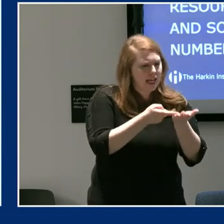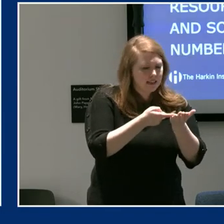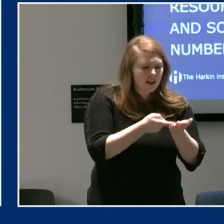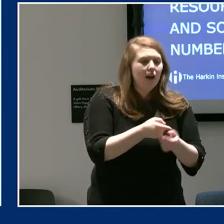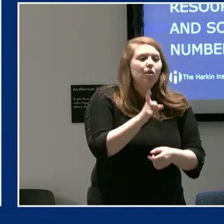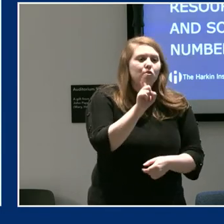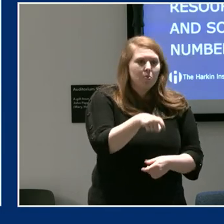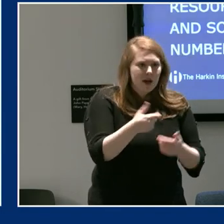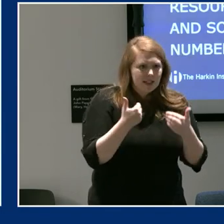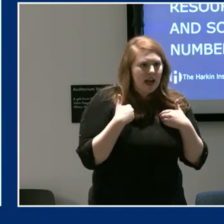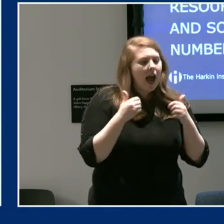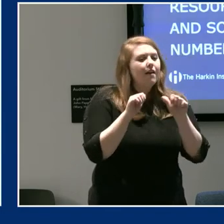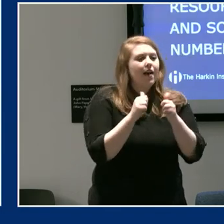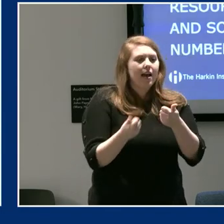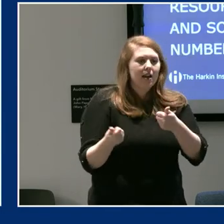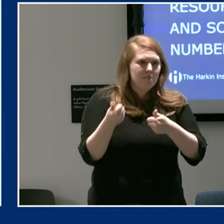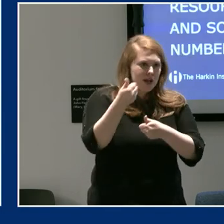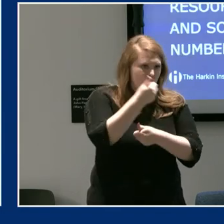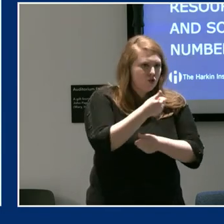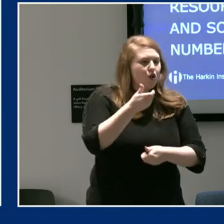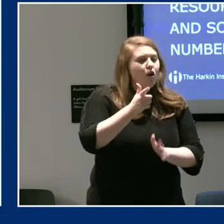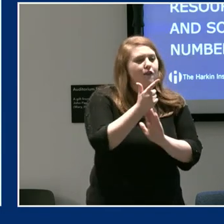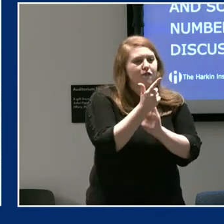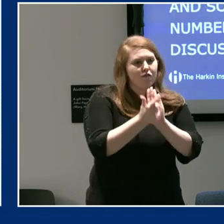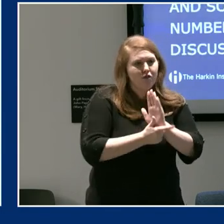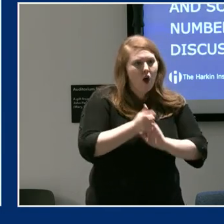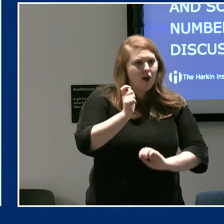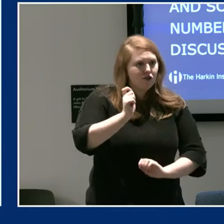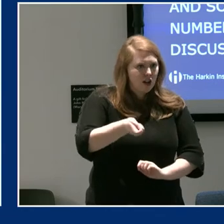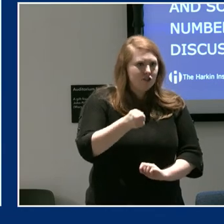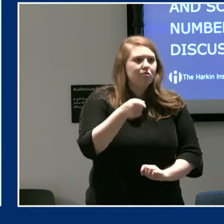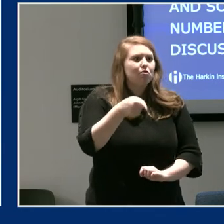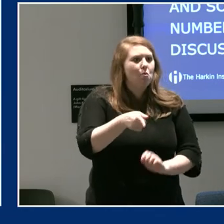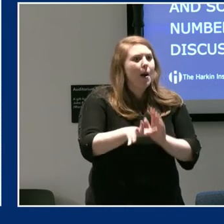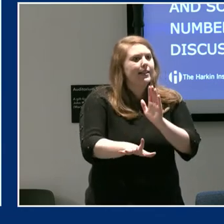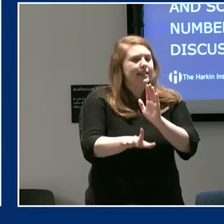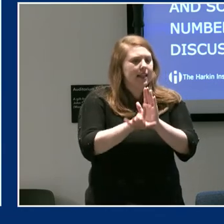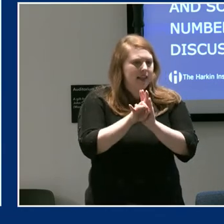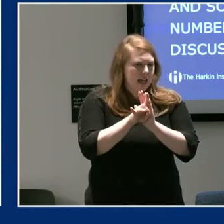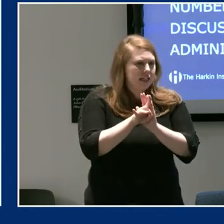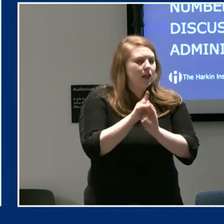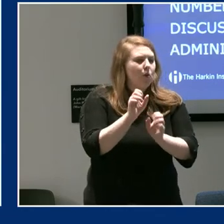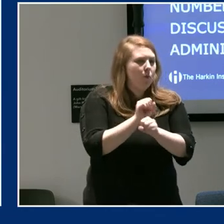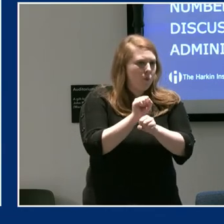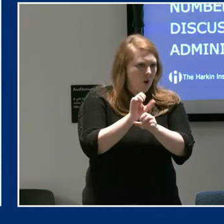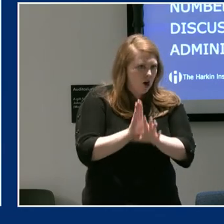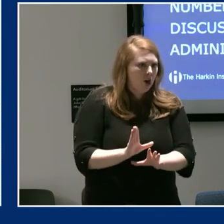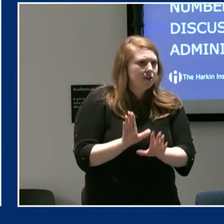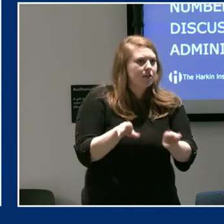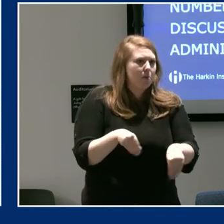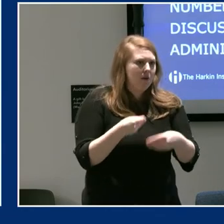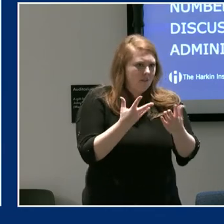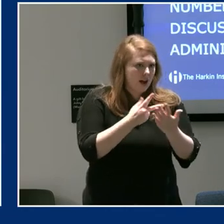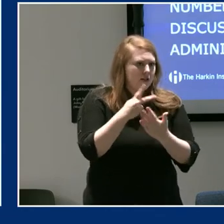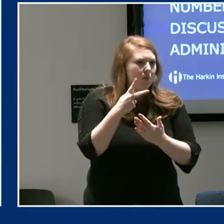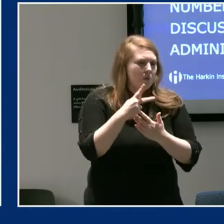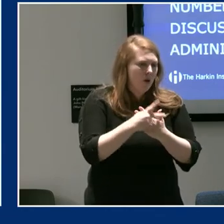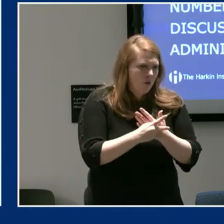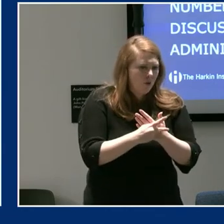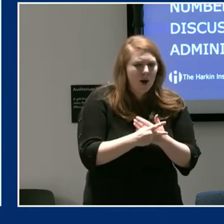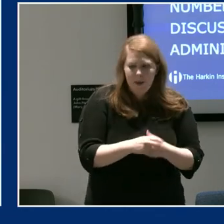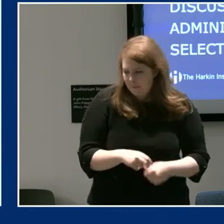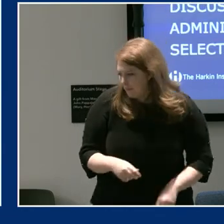got to have administrative law judges who are merit selection employees administer the program.